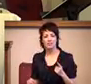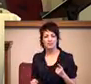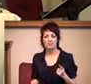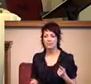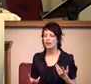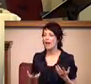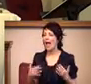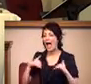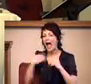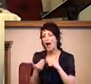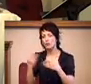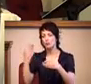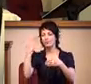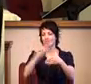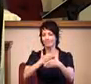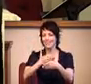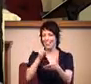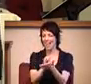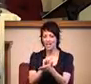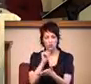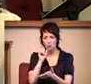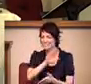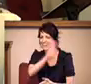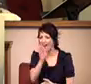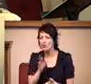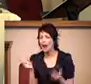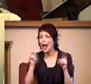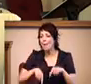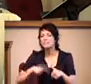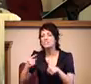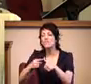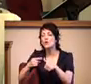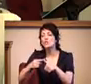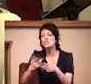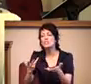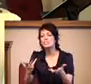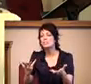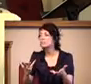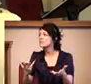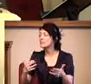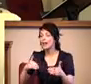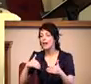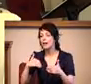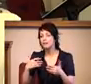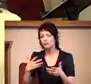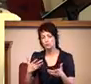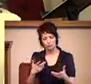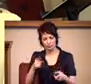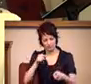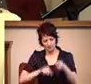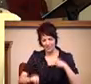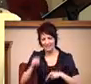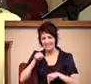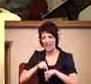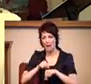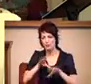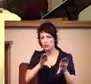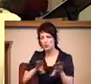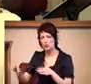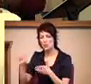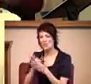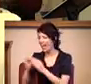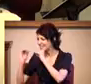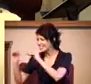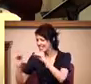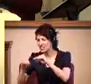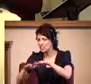be interrupted so that doesn't even happen in the first place. Amen? Maybe if we took the time to go to where we need to go to teach